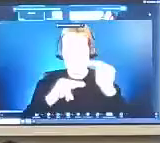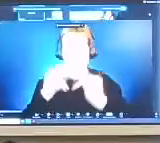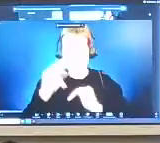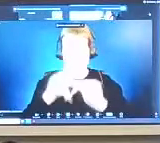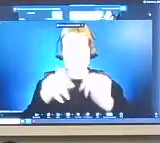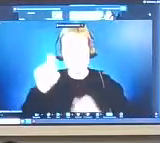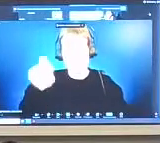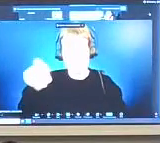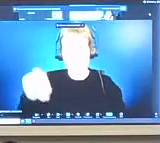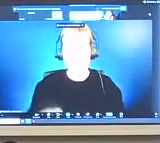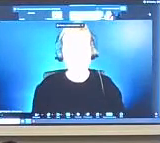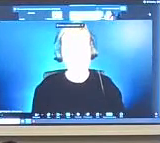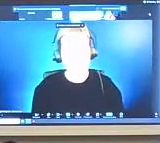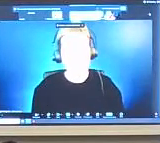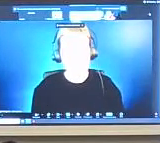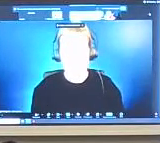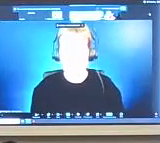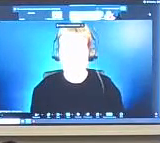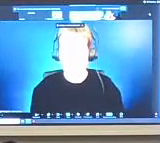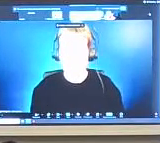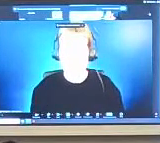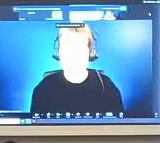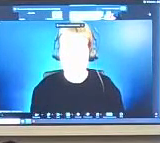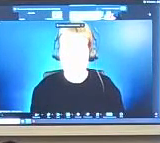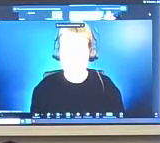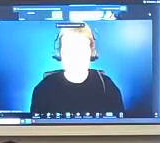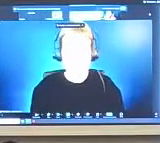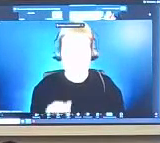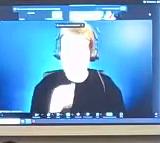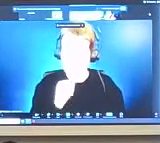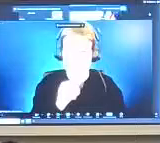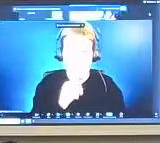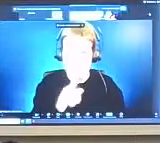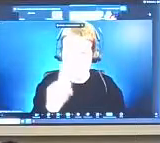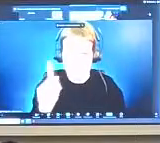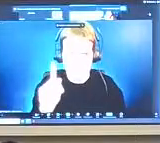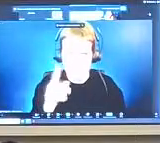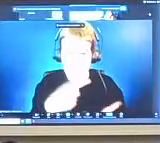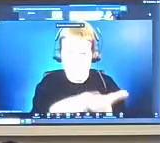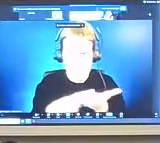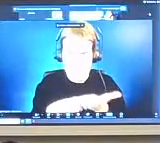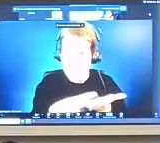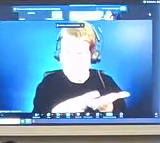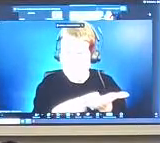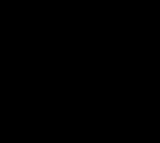Okay, Marco also says all streets around College of Charleston.